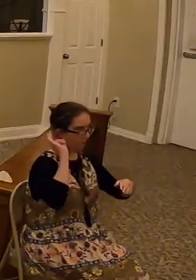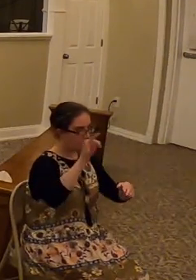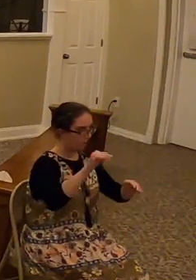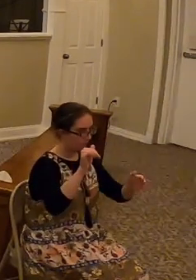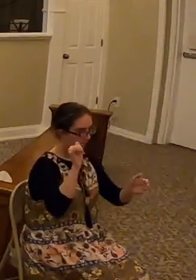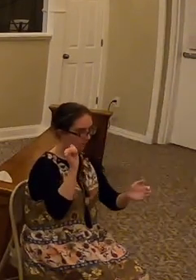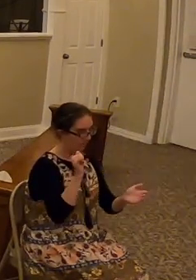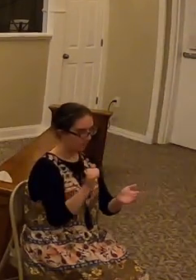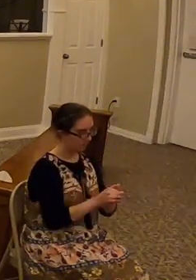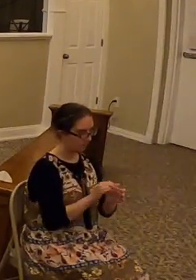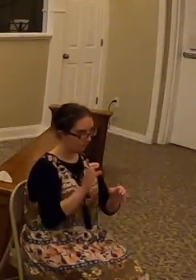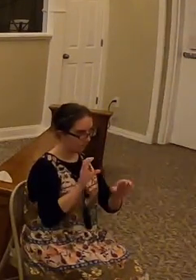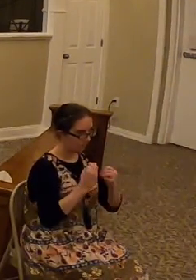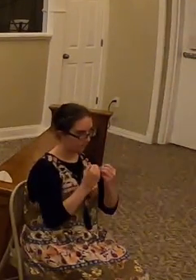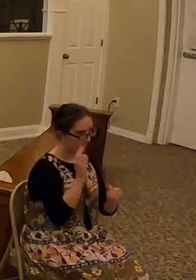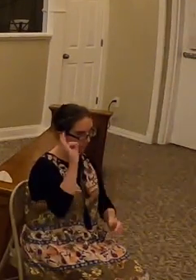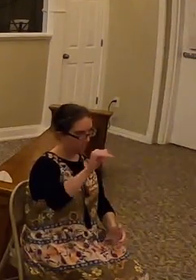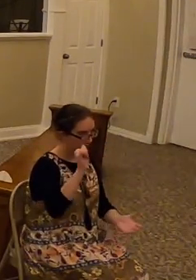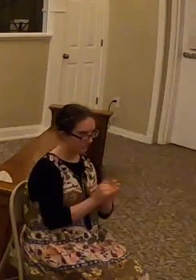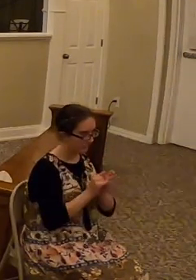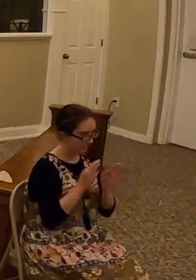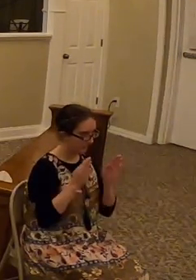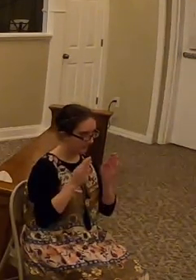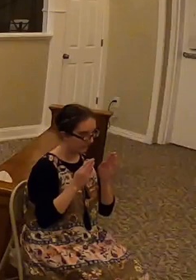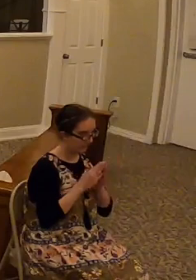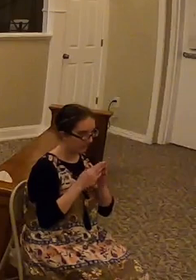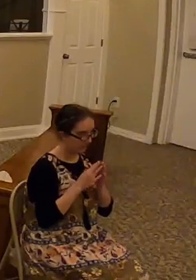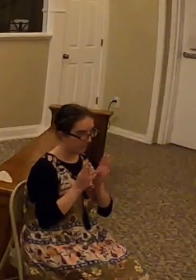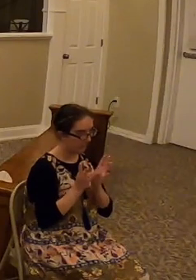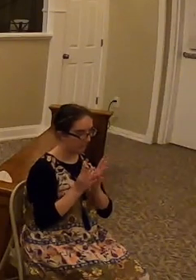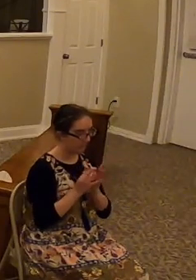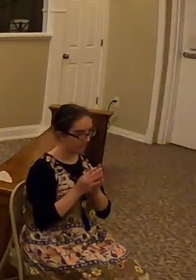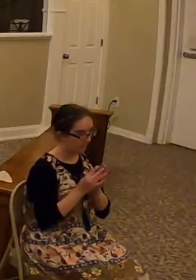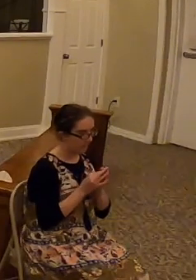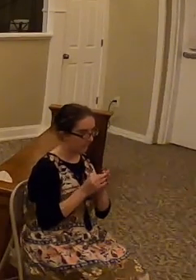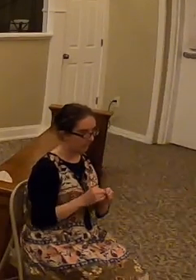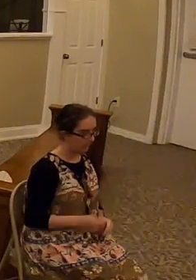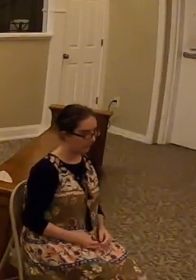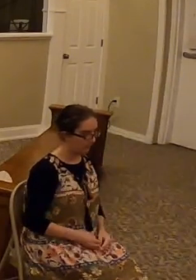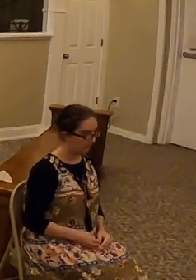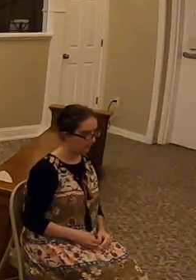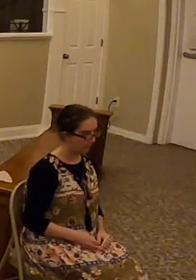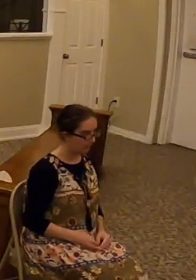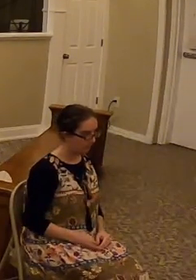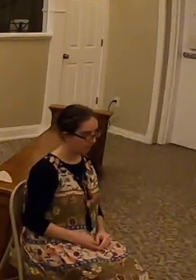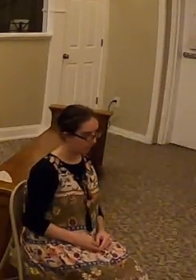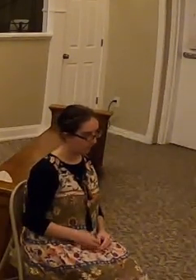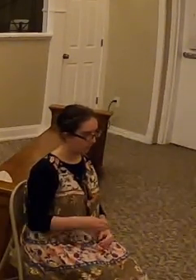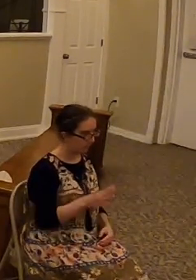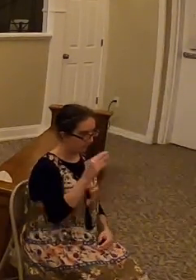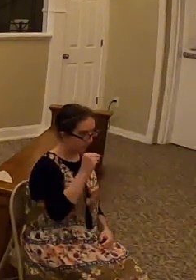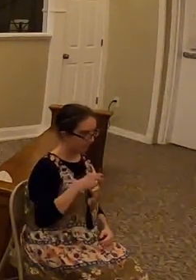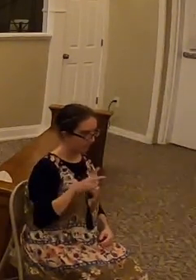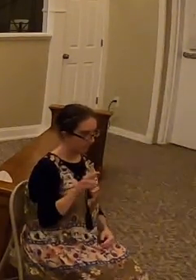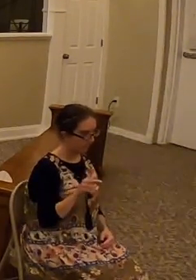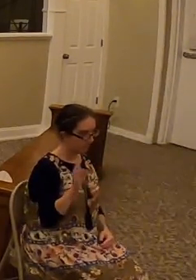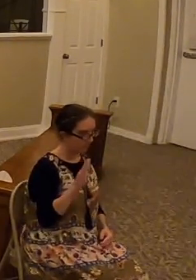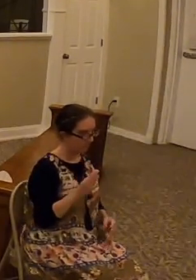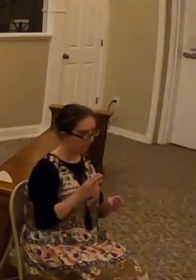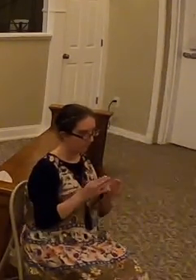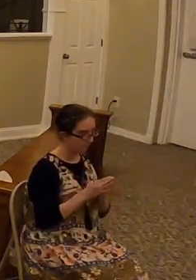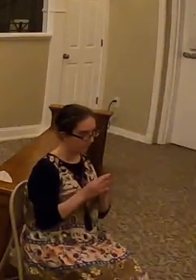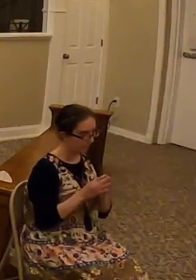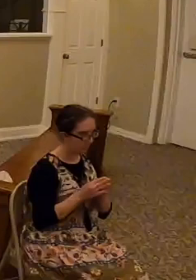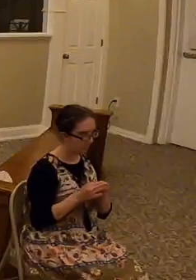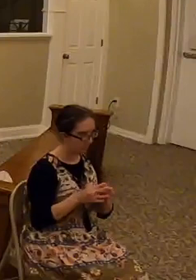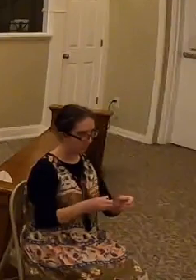that congregation. You preach that camp meeting. Right. Man, after about 3 or 4 camp